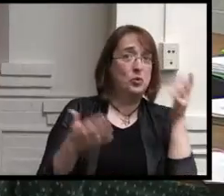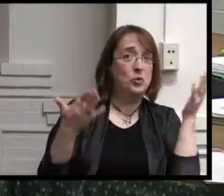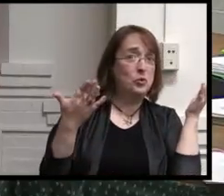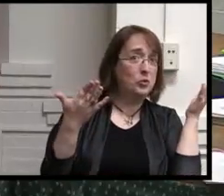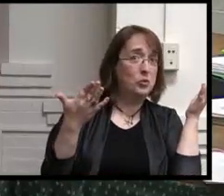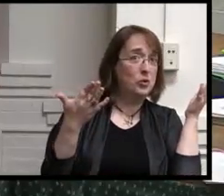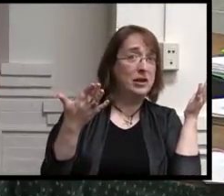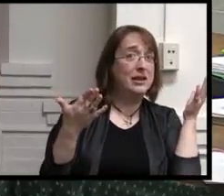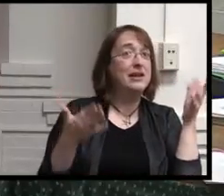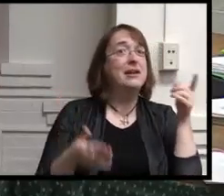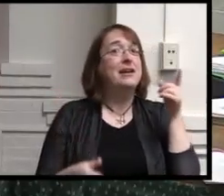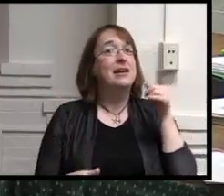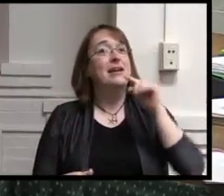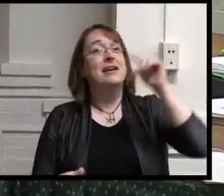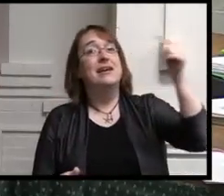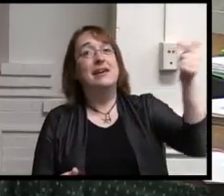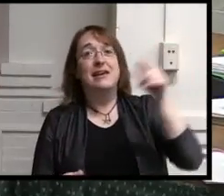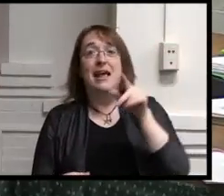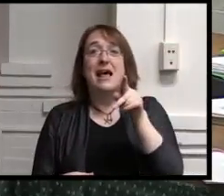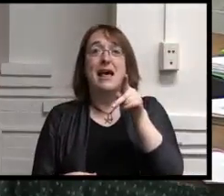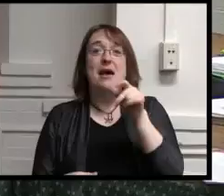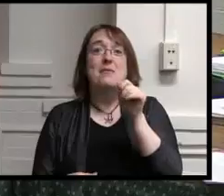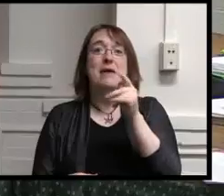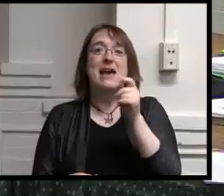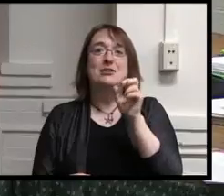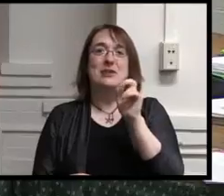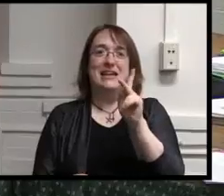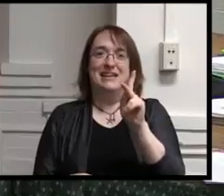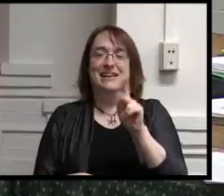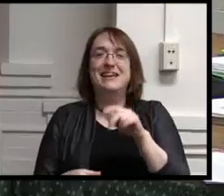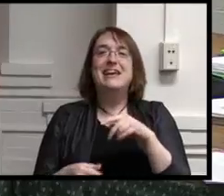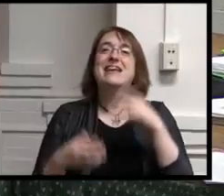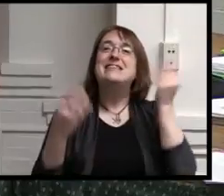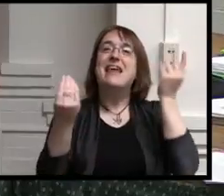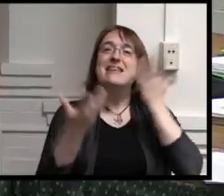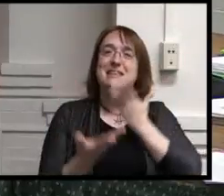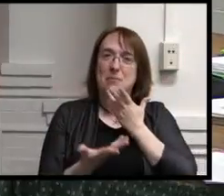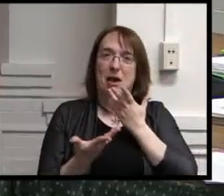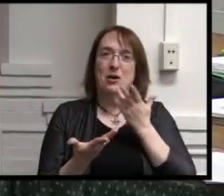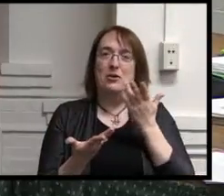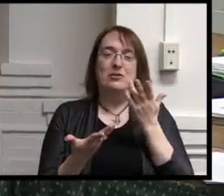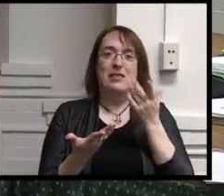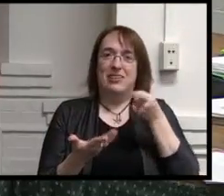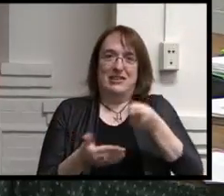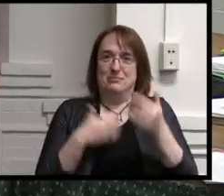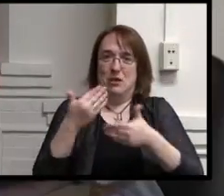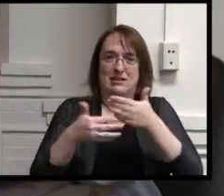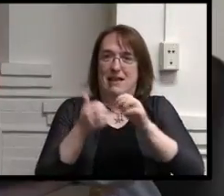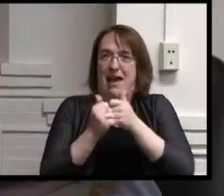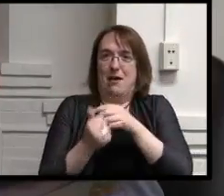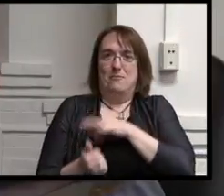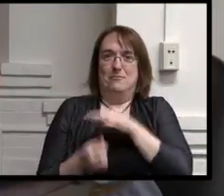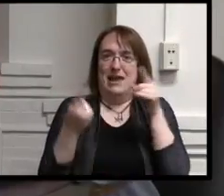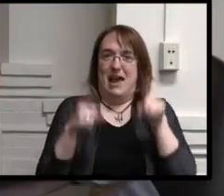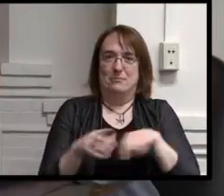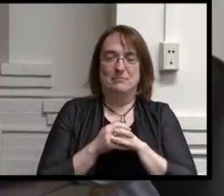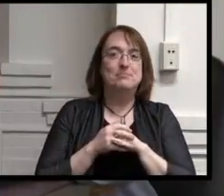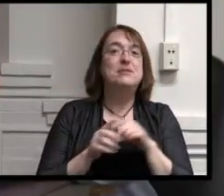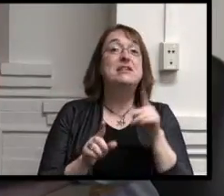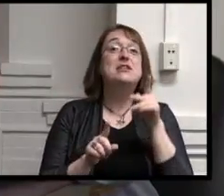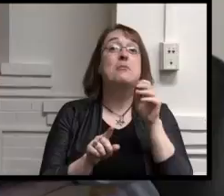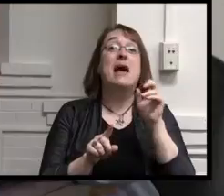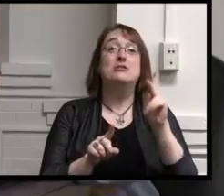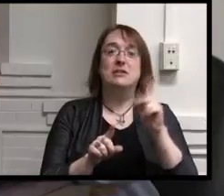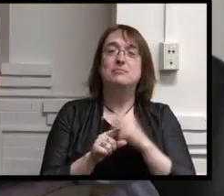Patrick, tell us about the Harmony lot and Green Street grant and how it was applied. Please. Absolutely. So in the